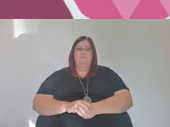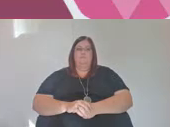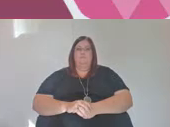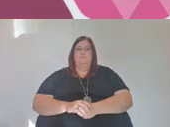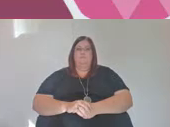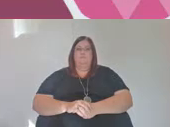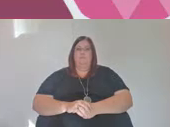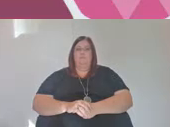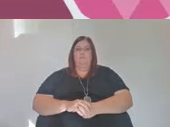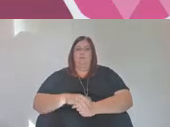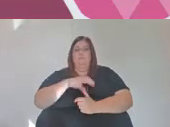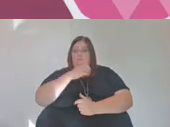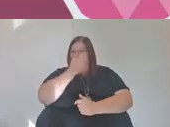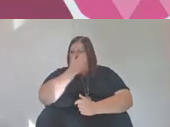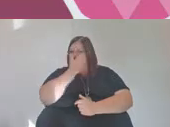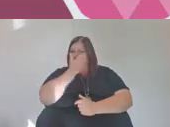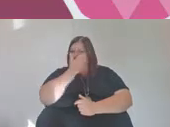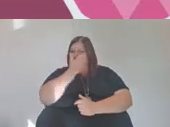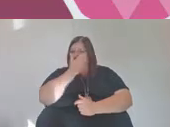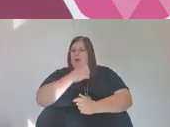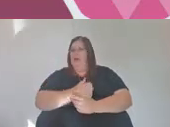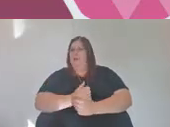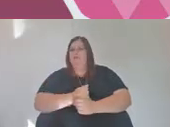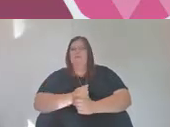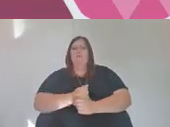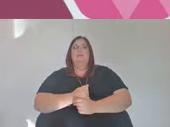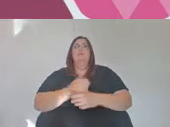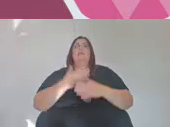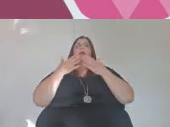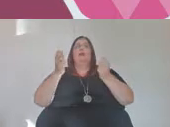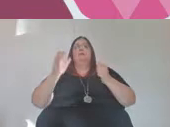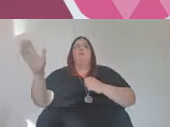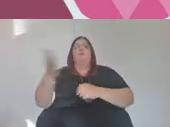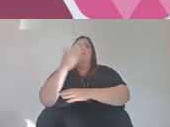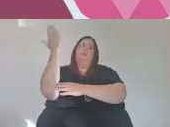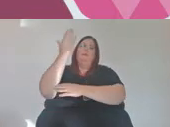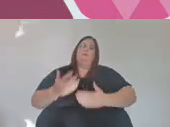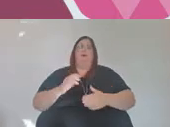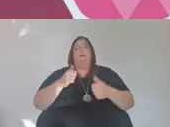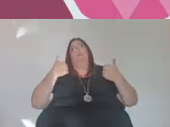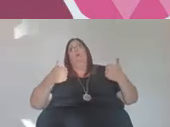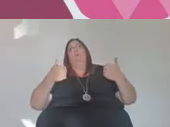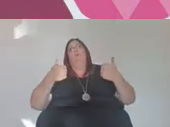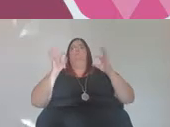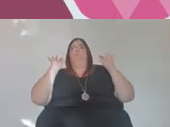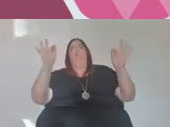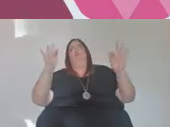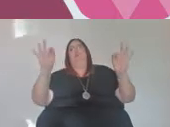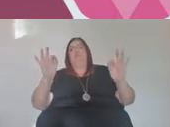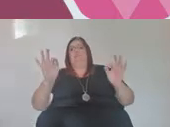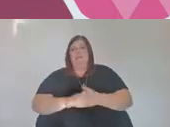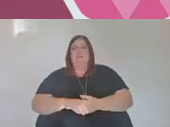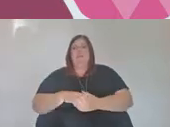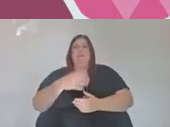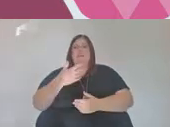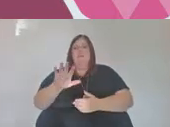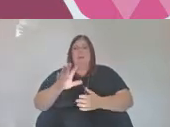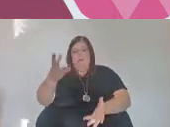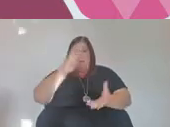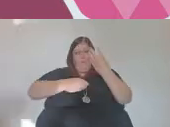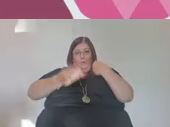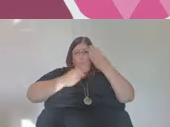Thank you, Lorna, and thank you to all the presenters today. That's been great and a really comprehensive review of